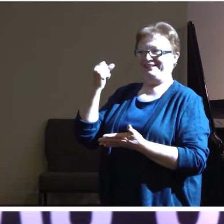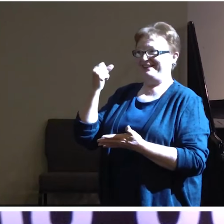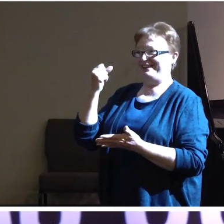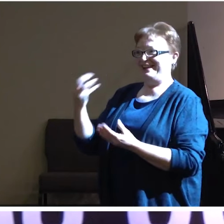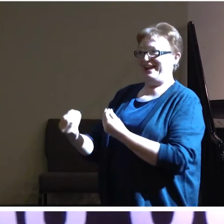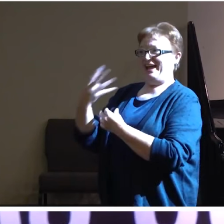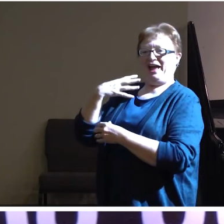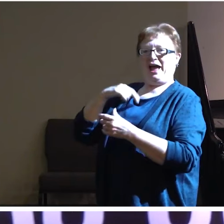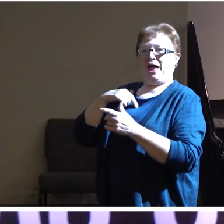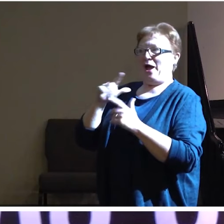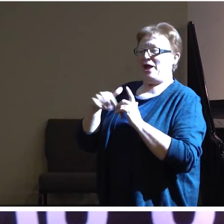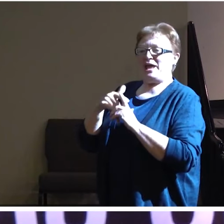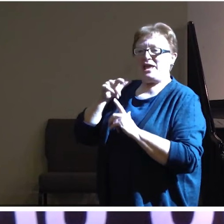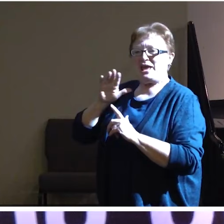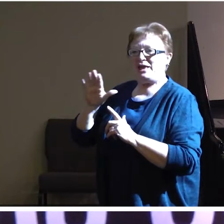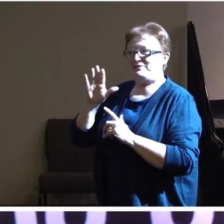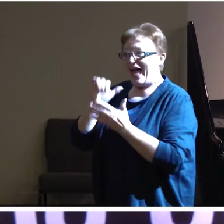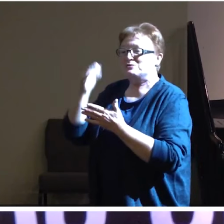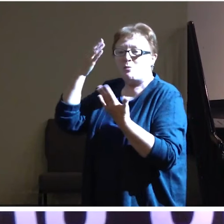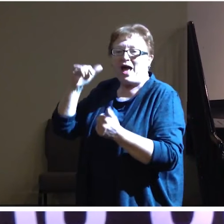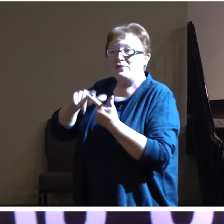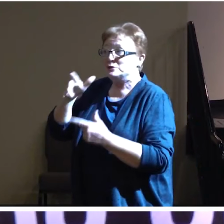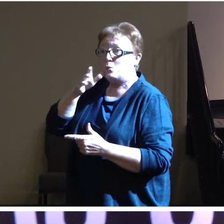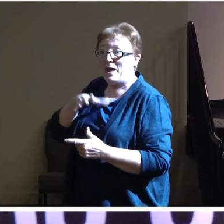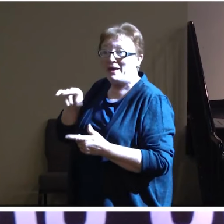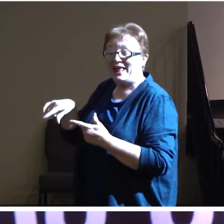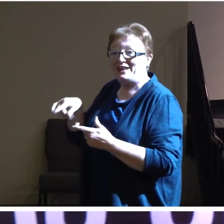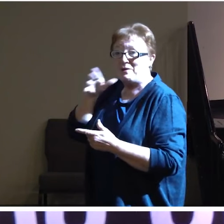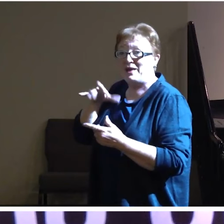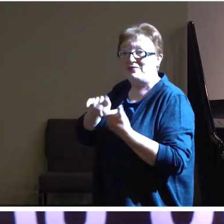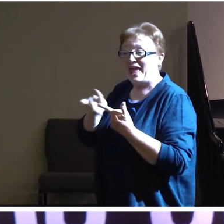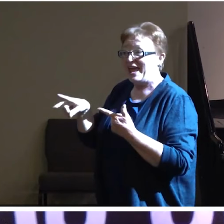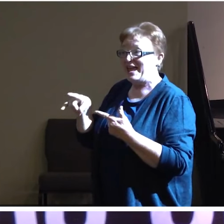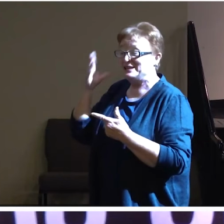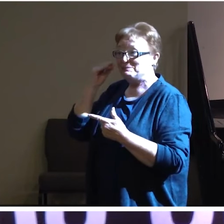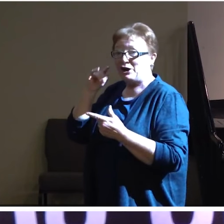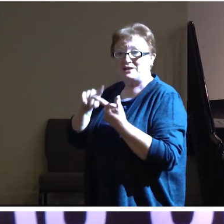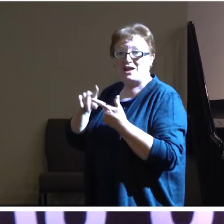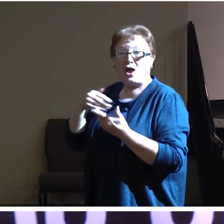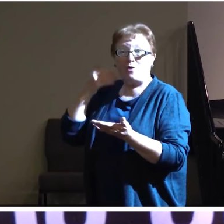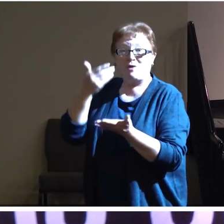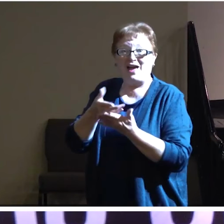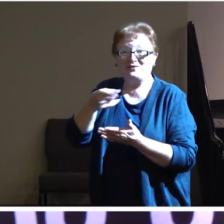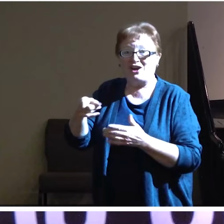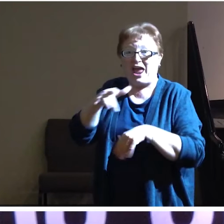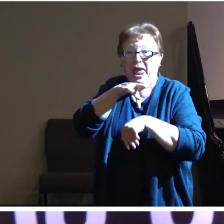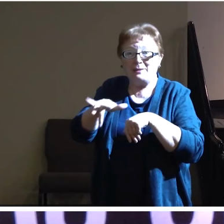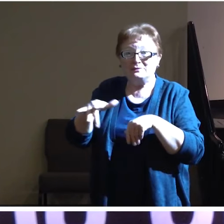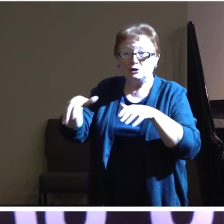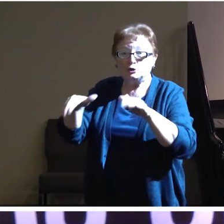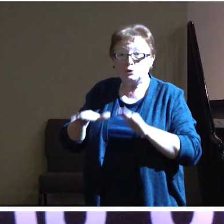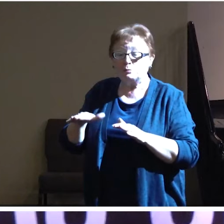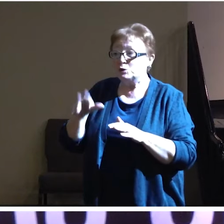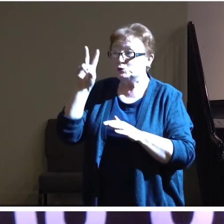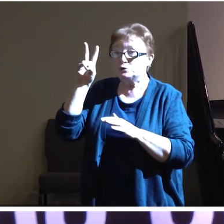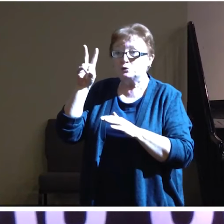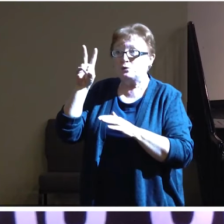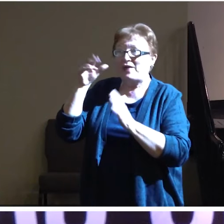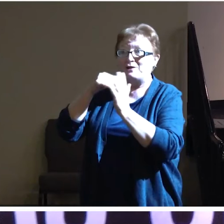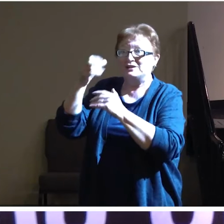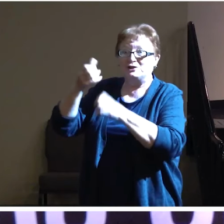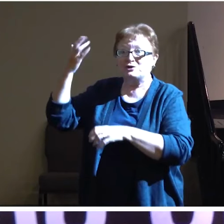This is why what these women experienced at that empty tomb 2,000 years ago was the most